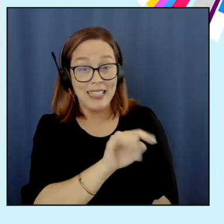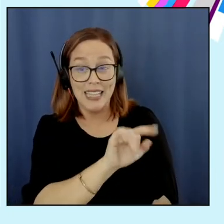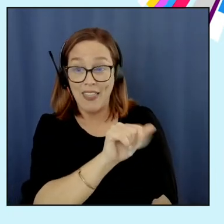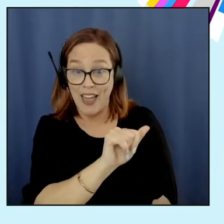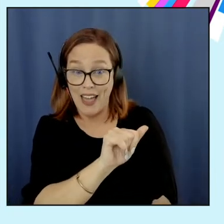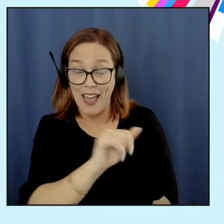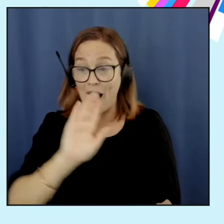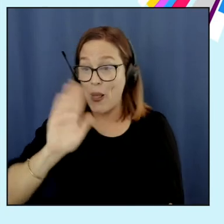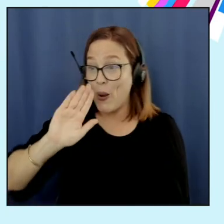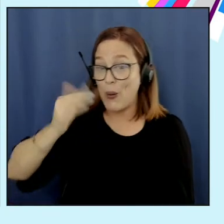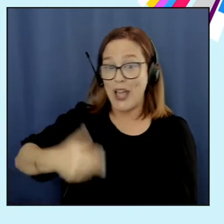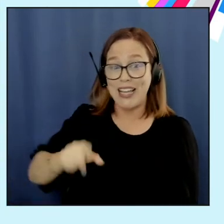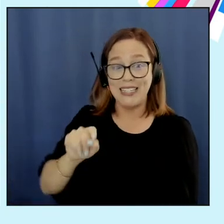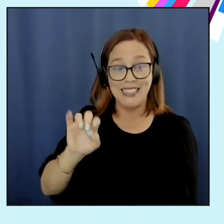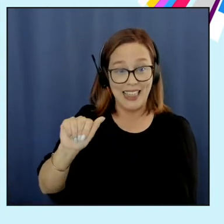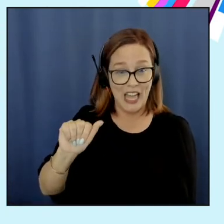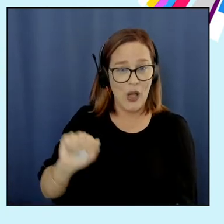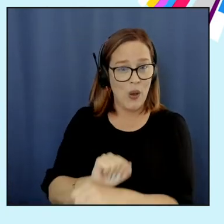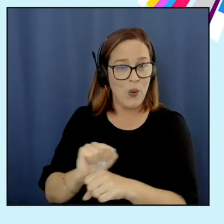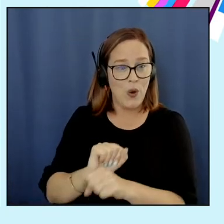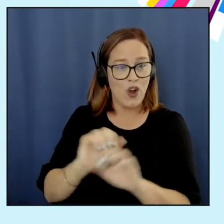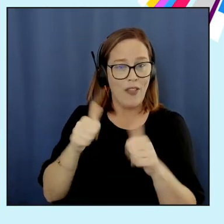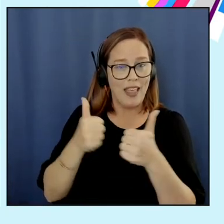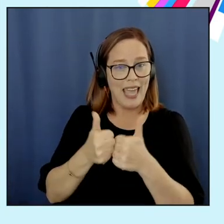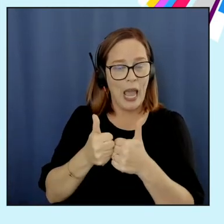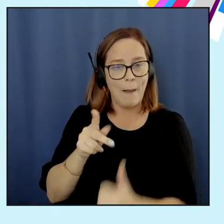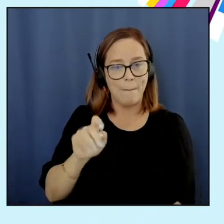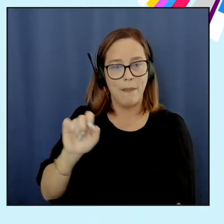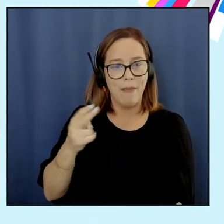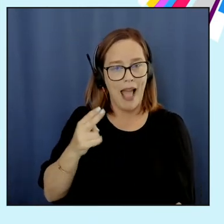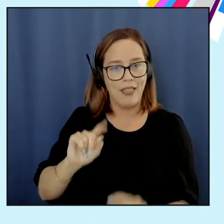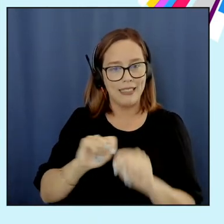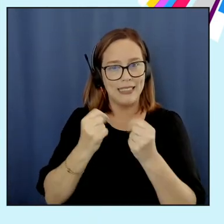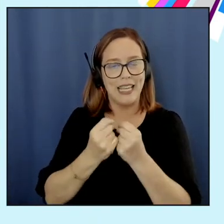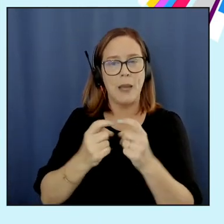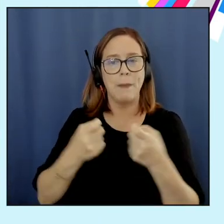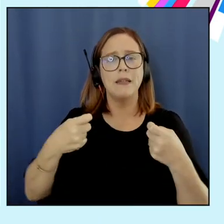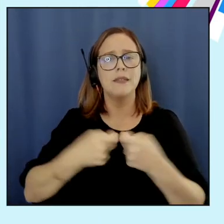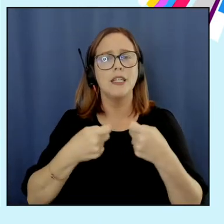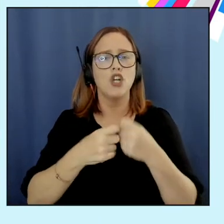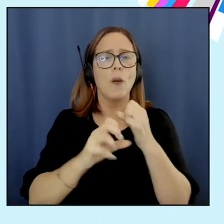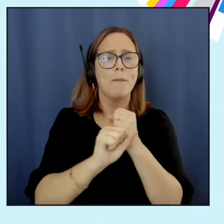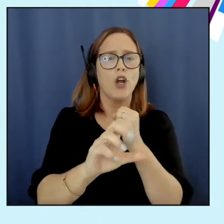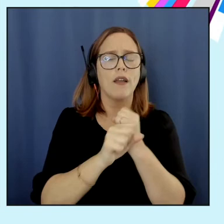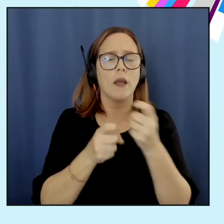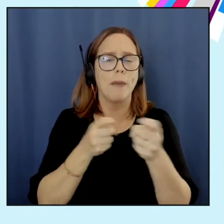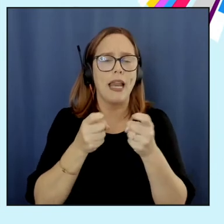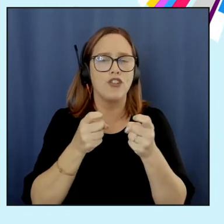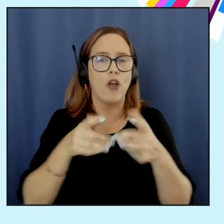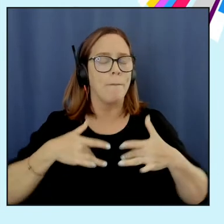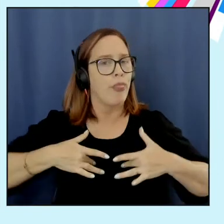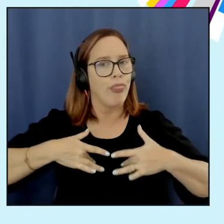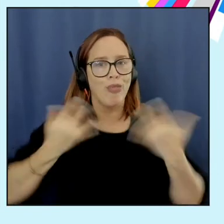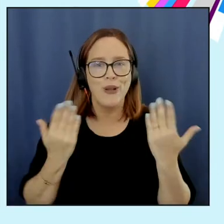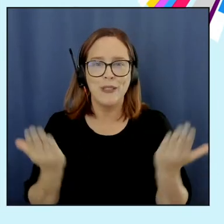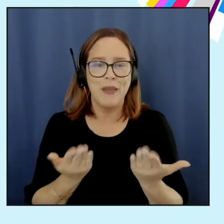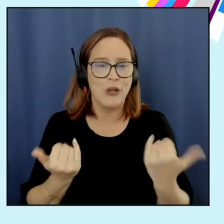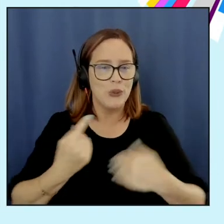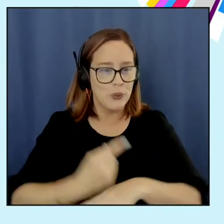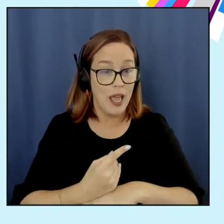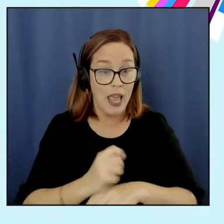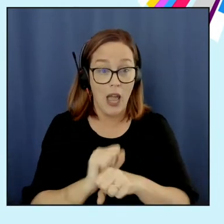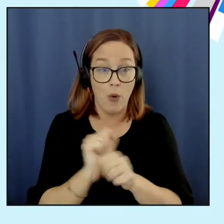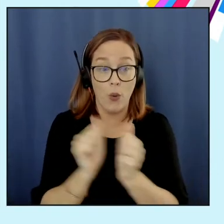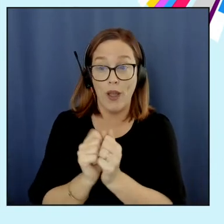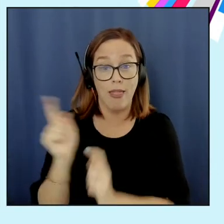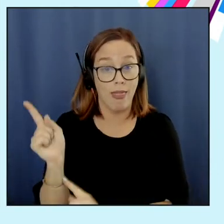work on the Game Pass team as a digital marketing manager, and I'm thrilled to be here today. I've worked with Matt on Team